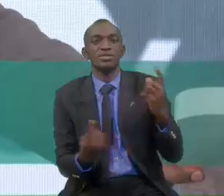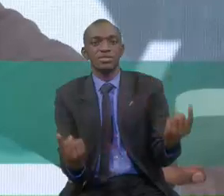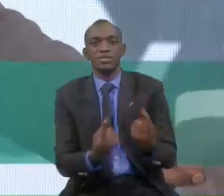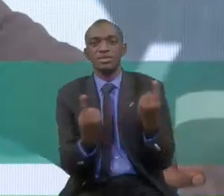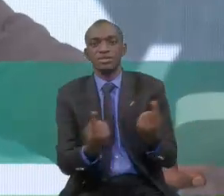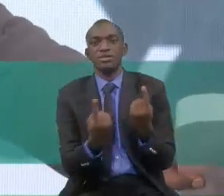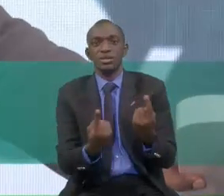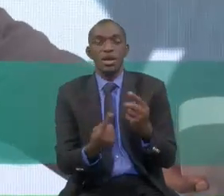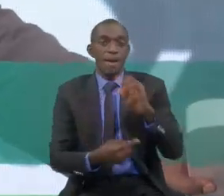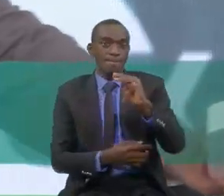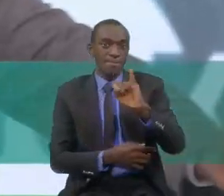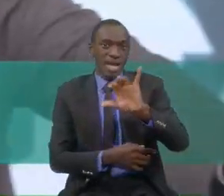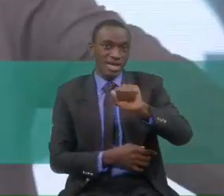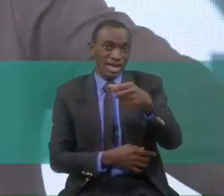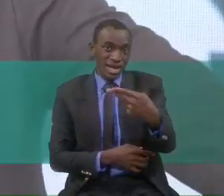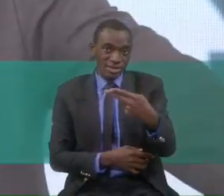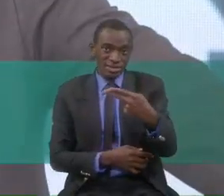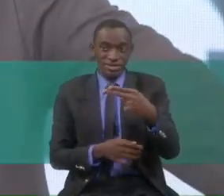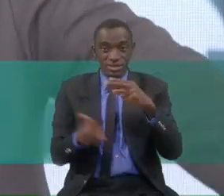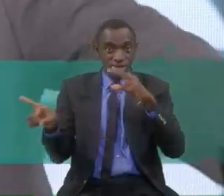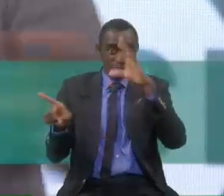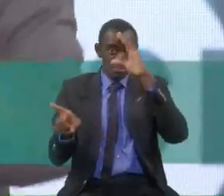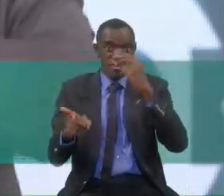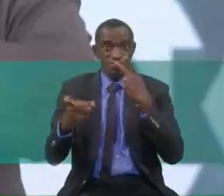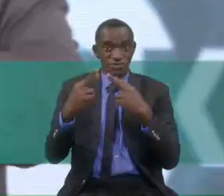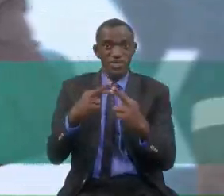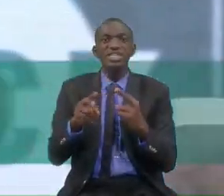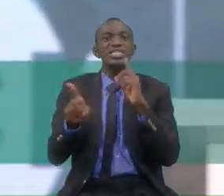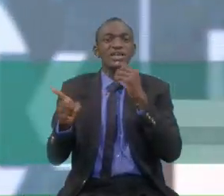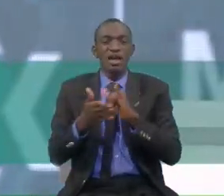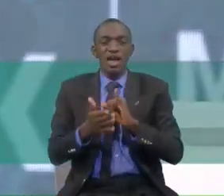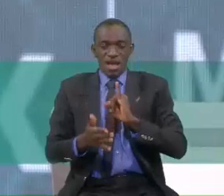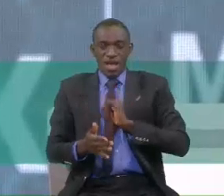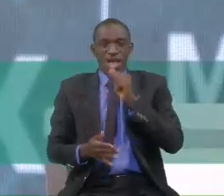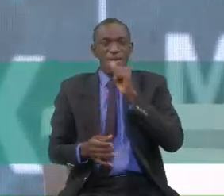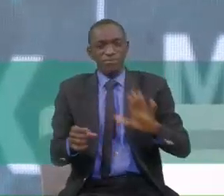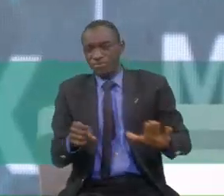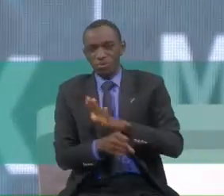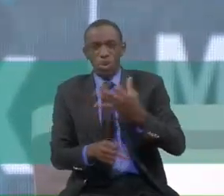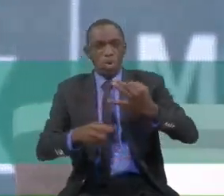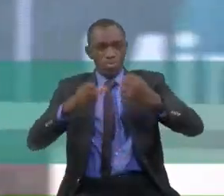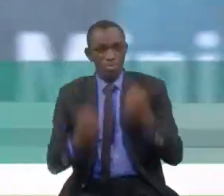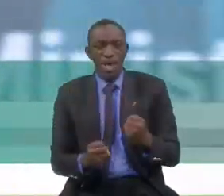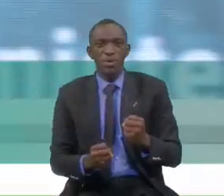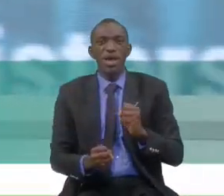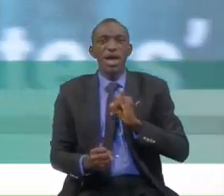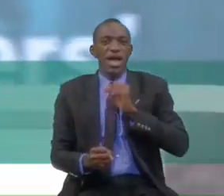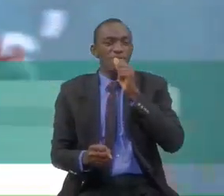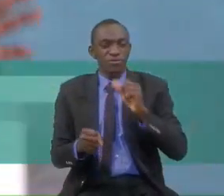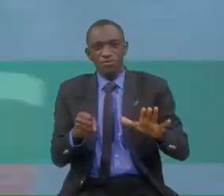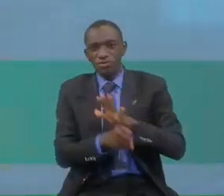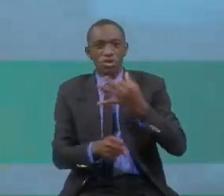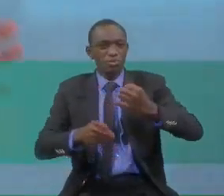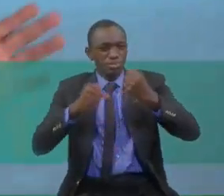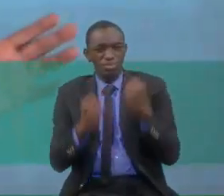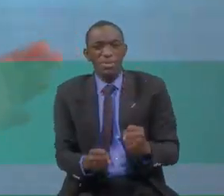of power by the Spirit of God, and I'm full of the might to declare unto